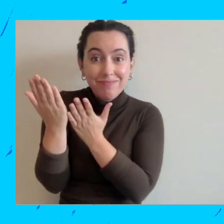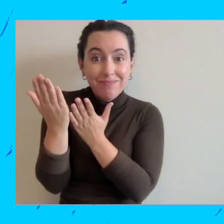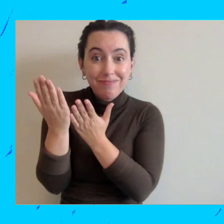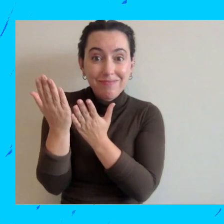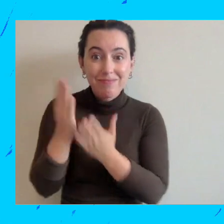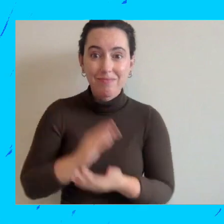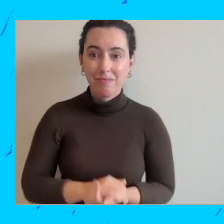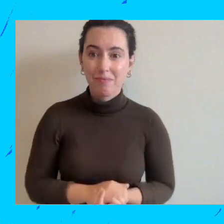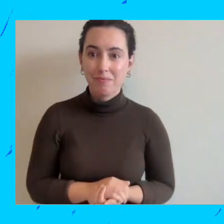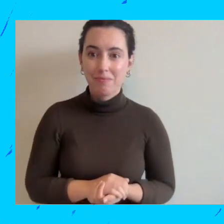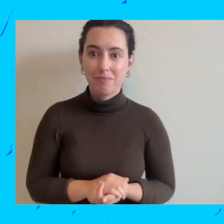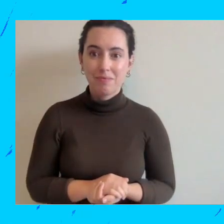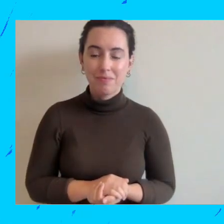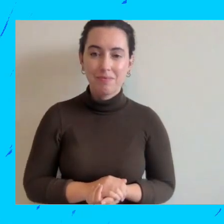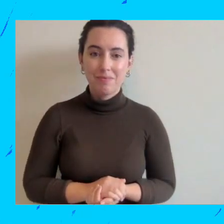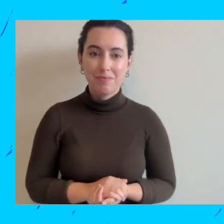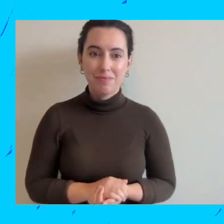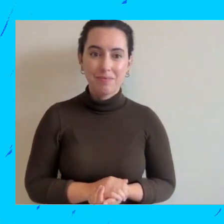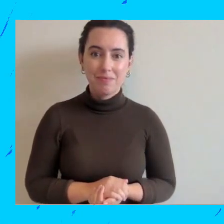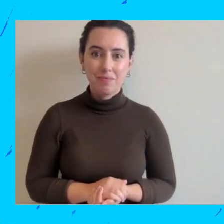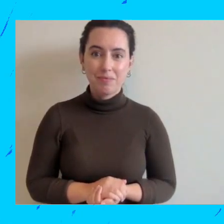Unite!